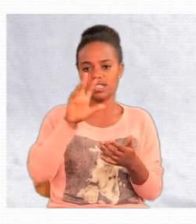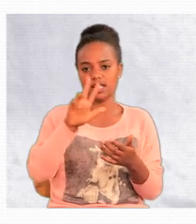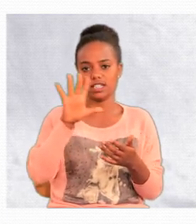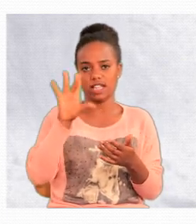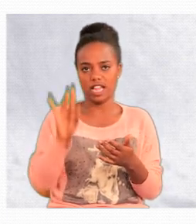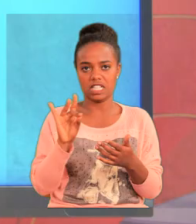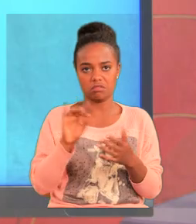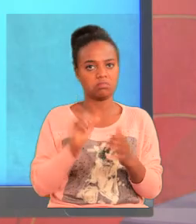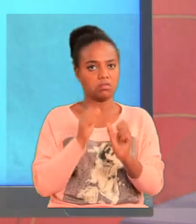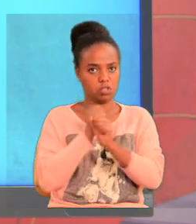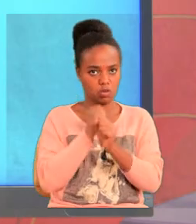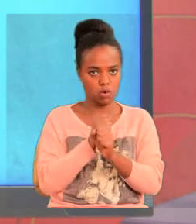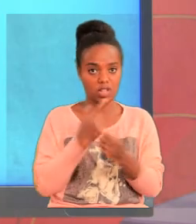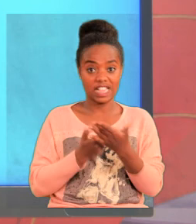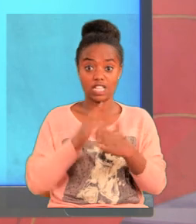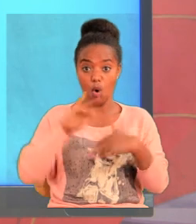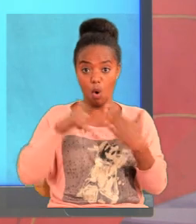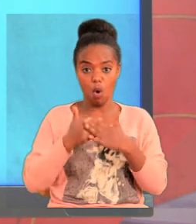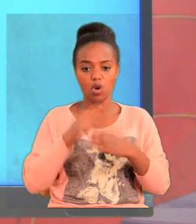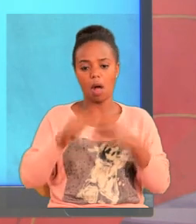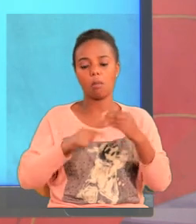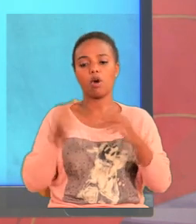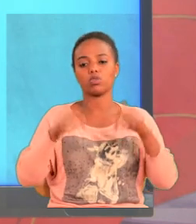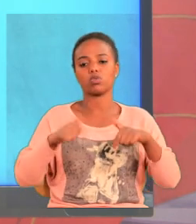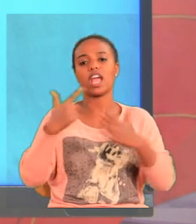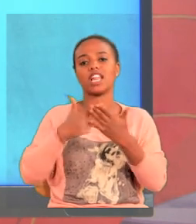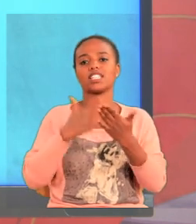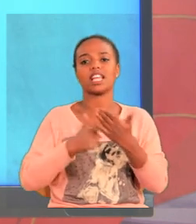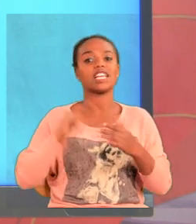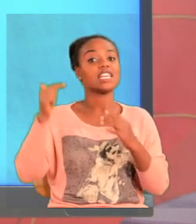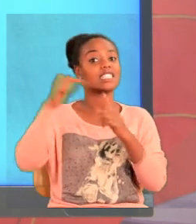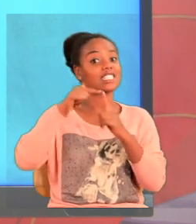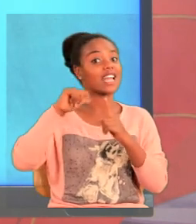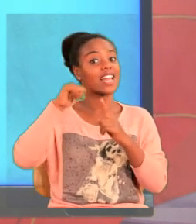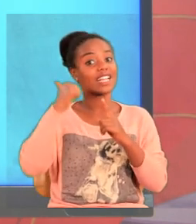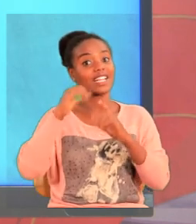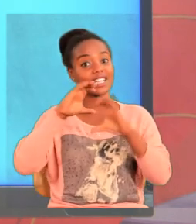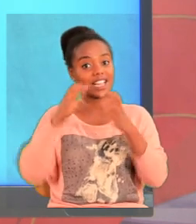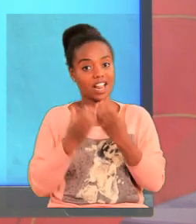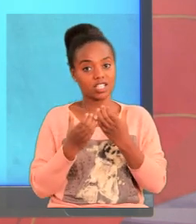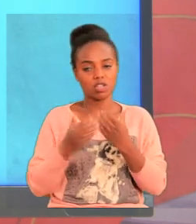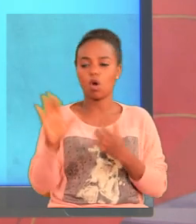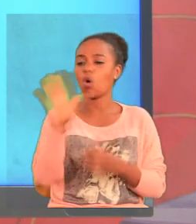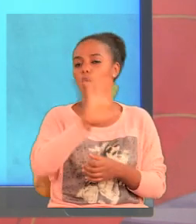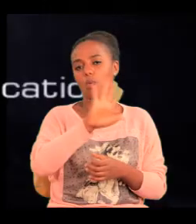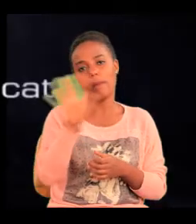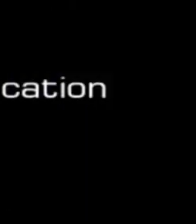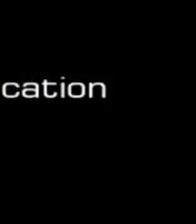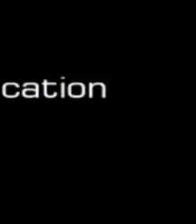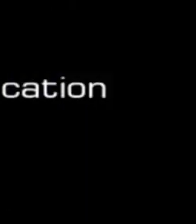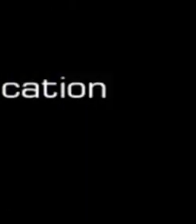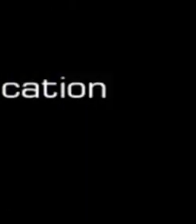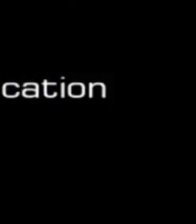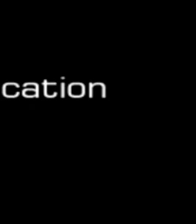438 respectively. This is all about today's lesson. Until next lecture class, goodbye.